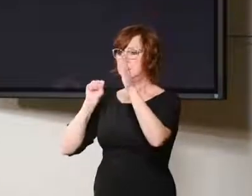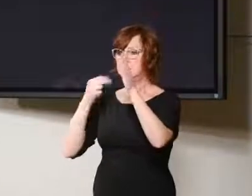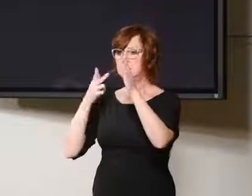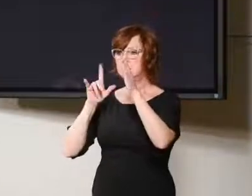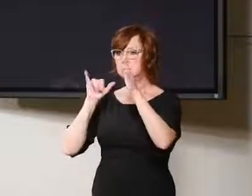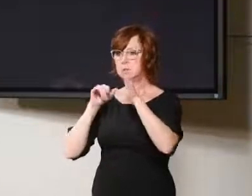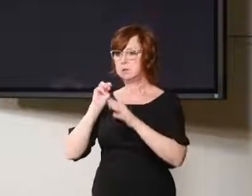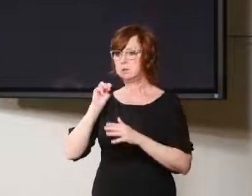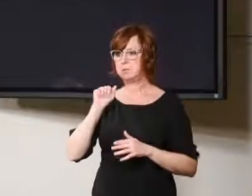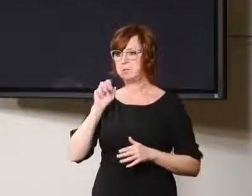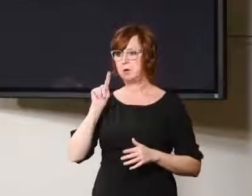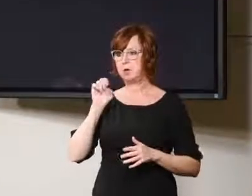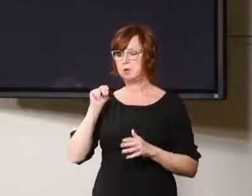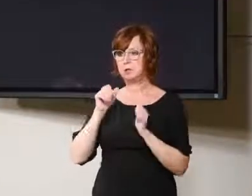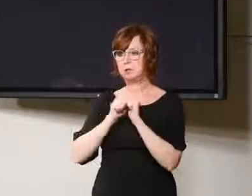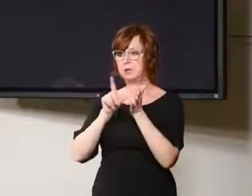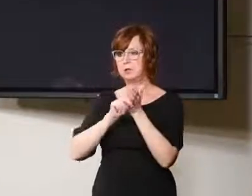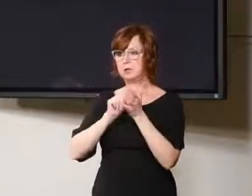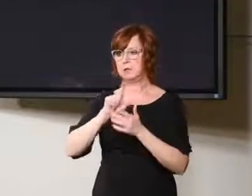Post.